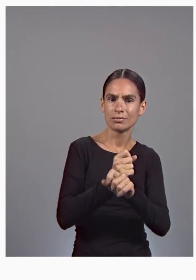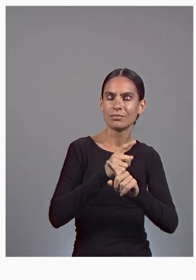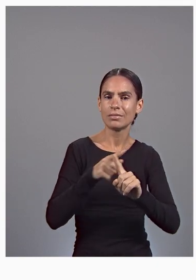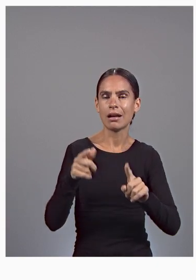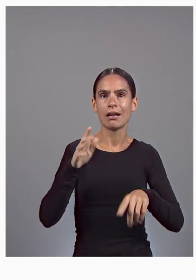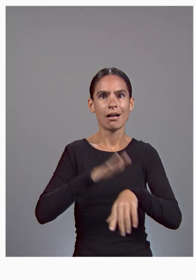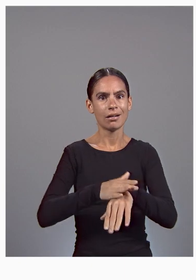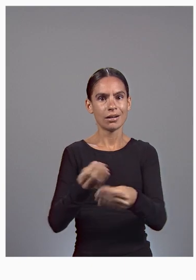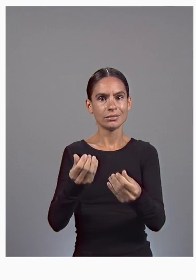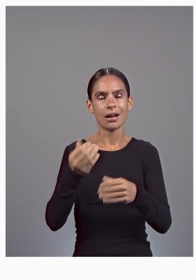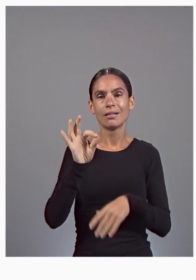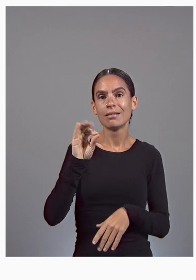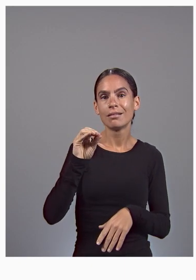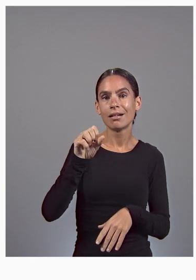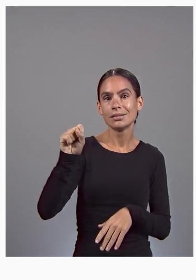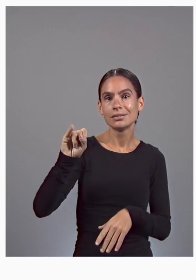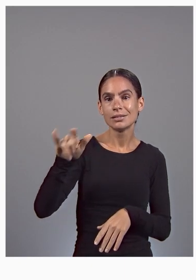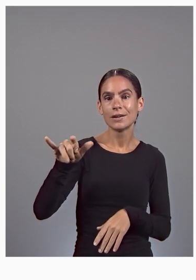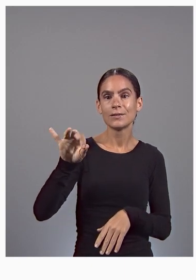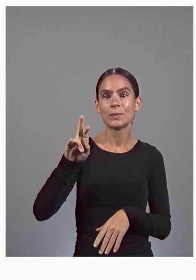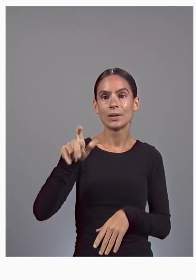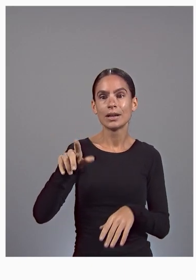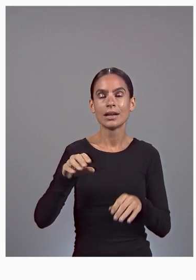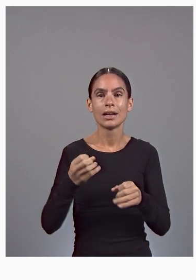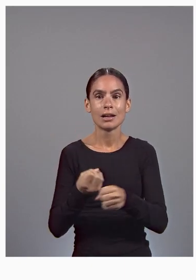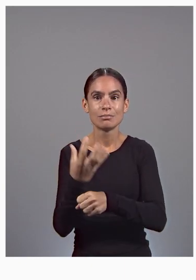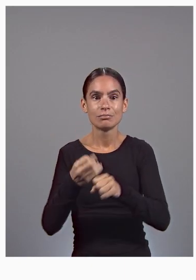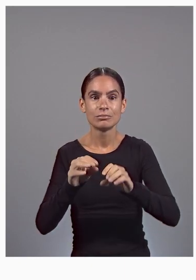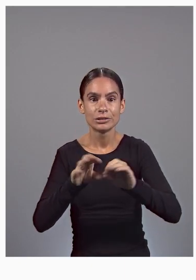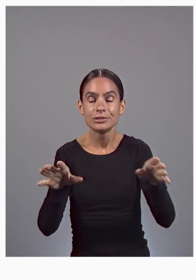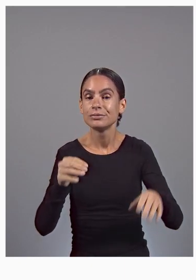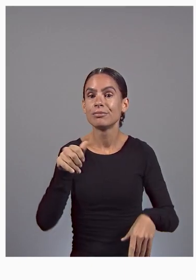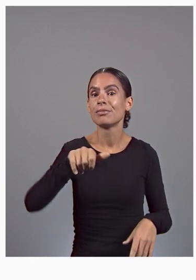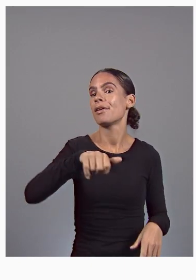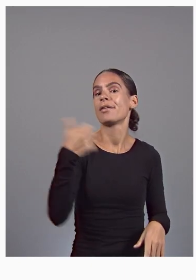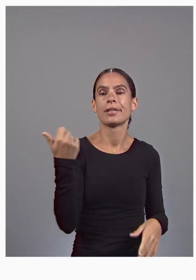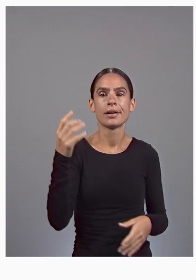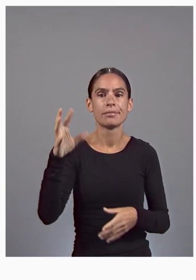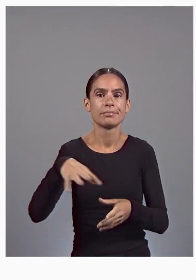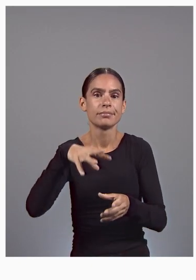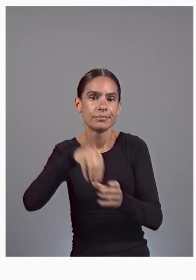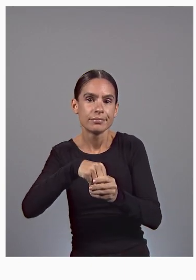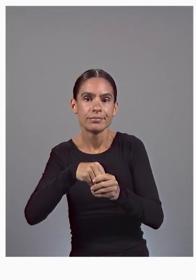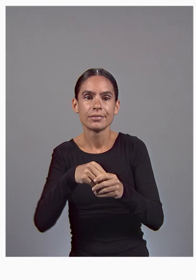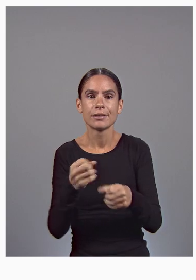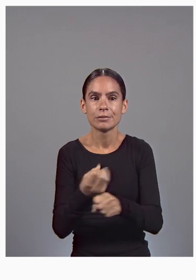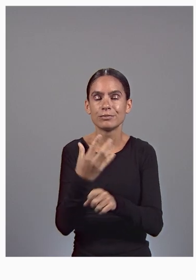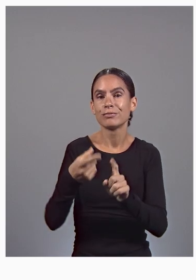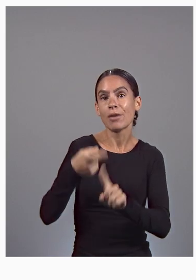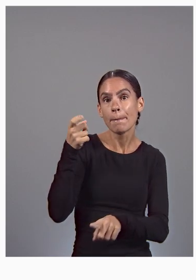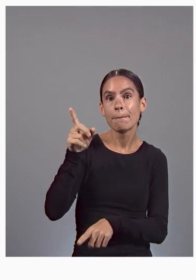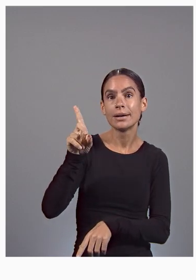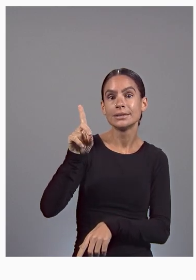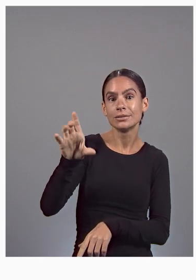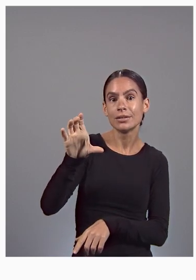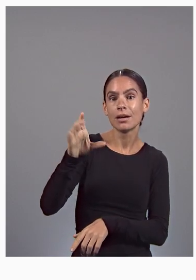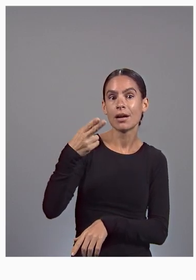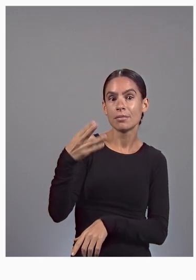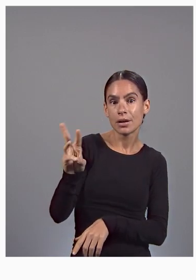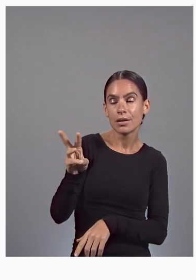other embodied emissions coming from data center hardware. This is also known as scopes 1, 2, and